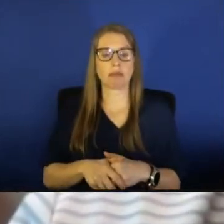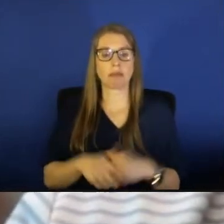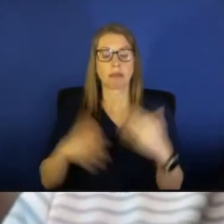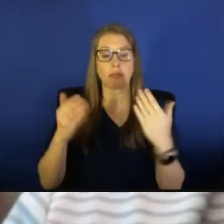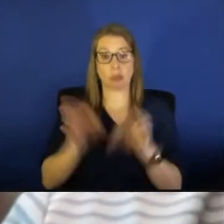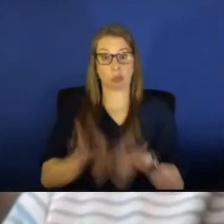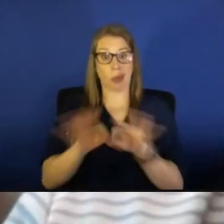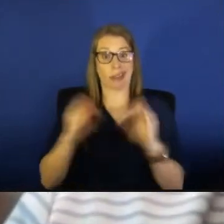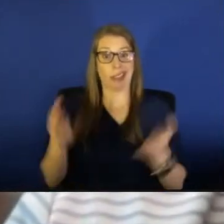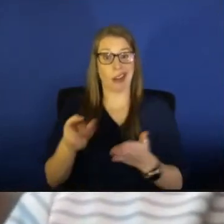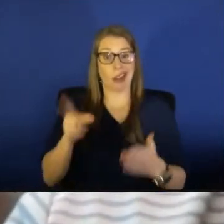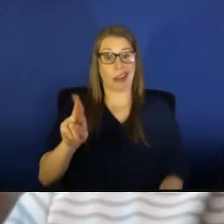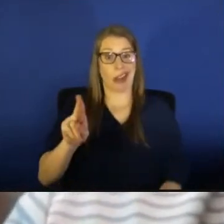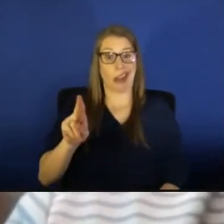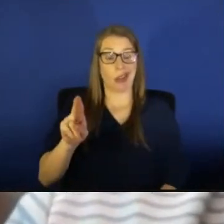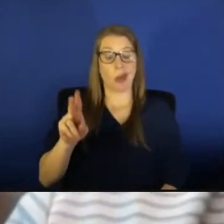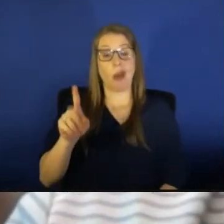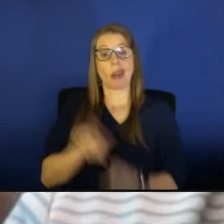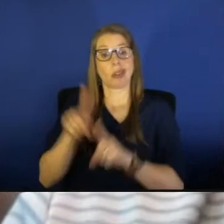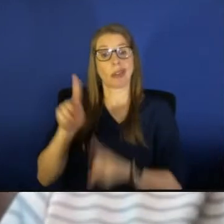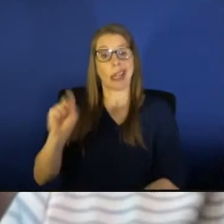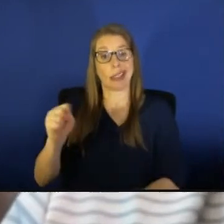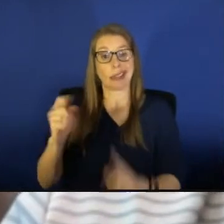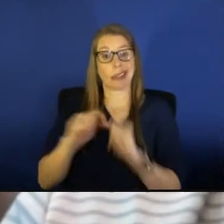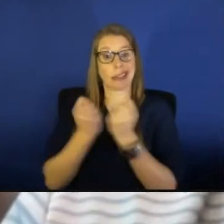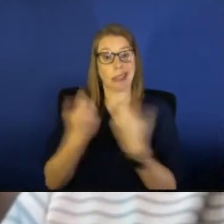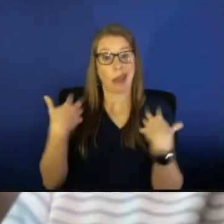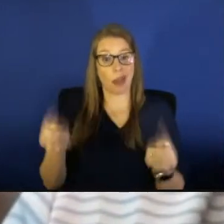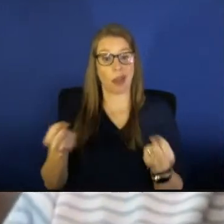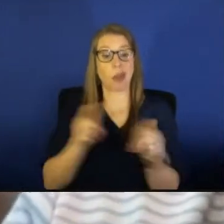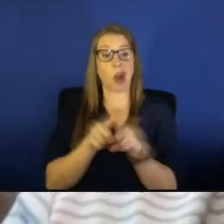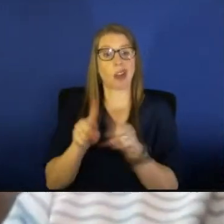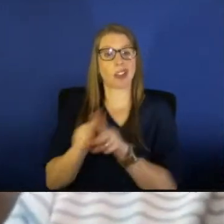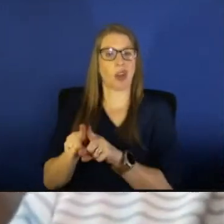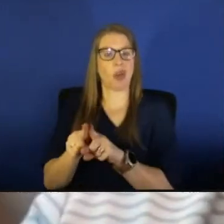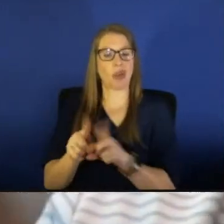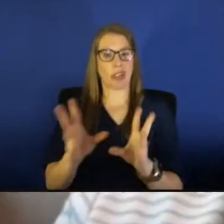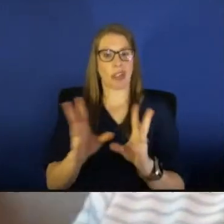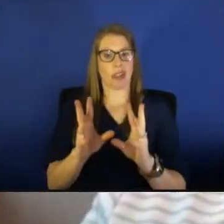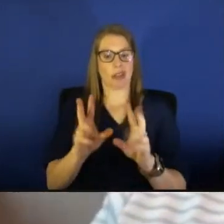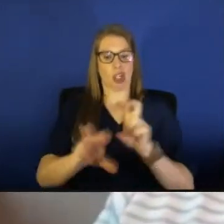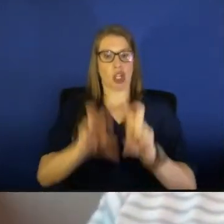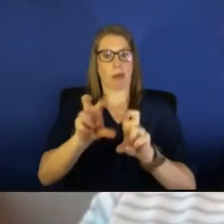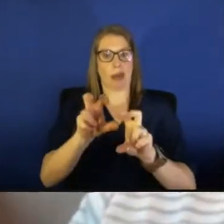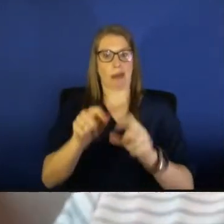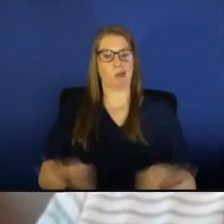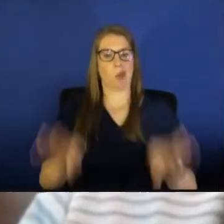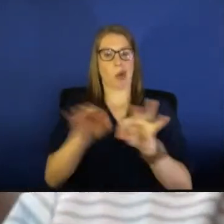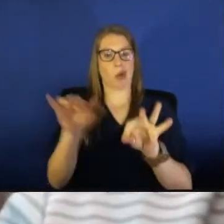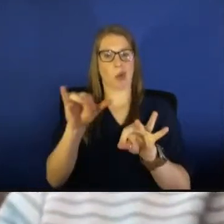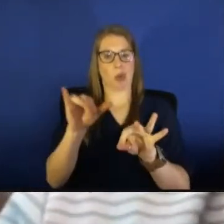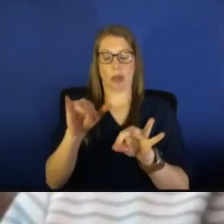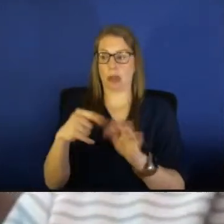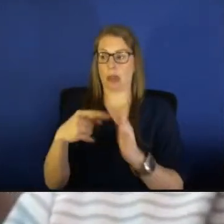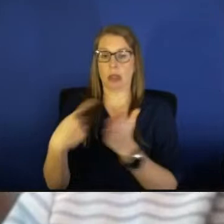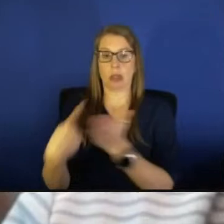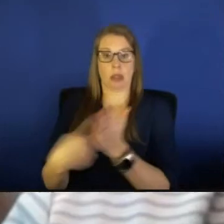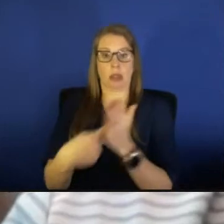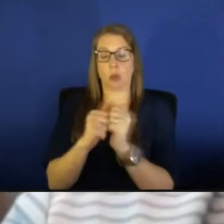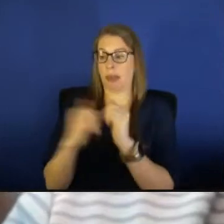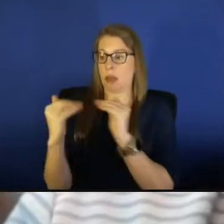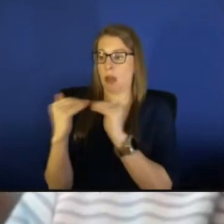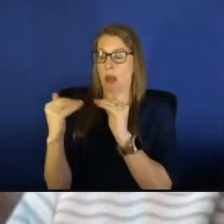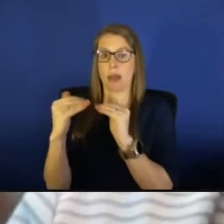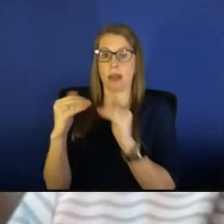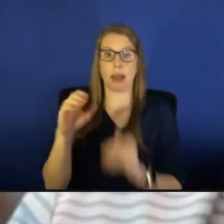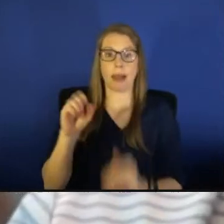Health, but through the Big 12 conference. And then the conferences themselves talk to each other. We talk to our colleagues in the Big 10, the